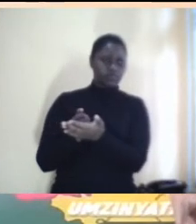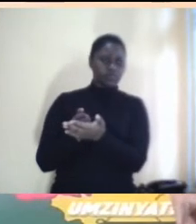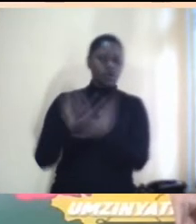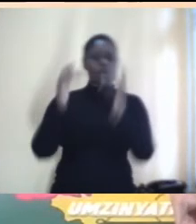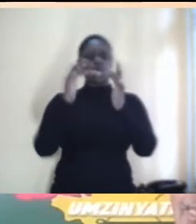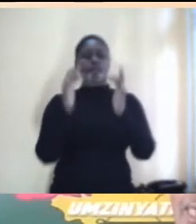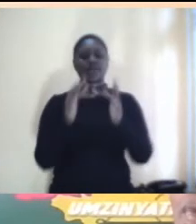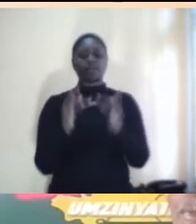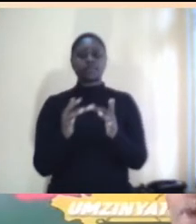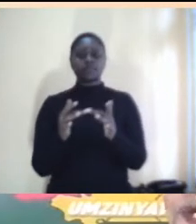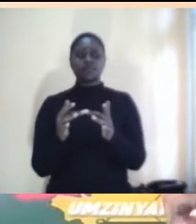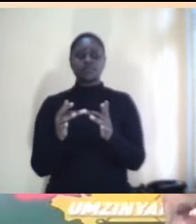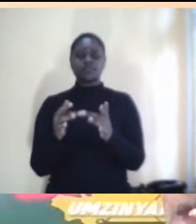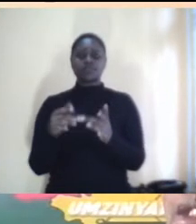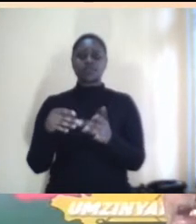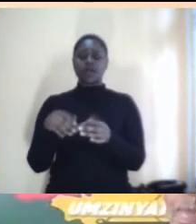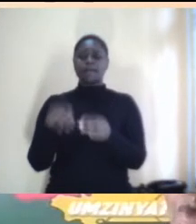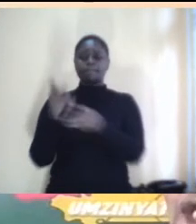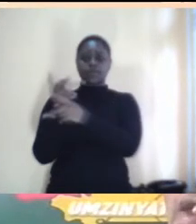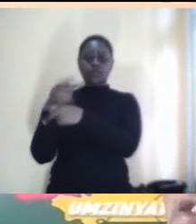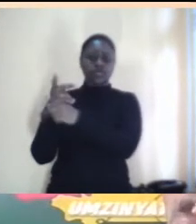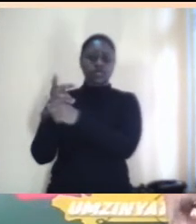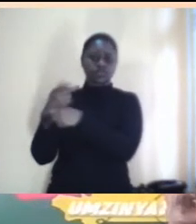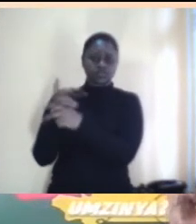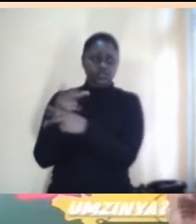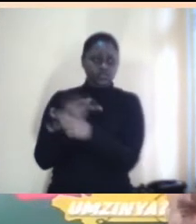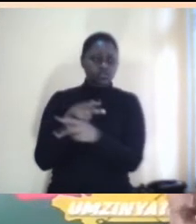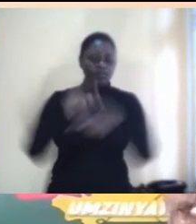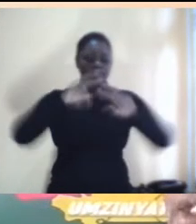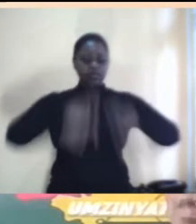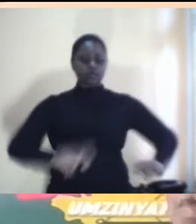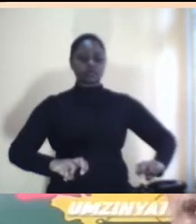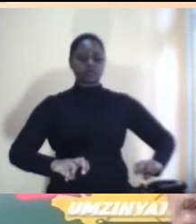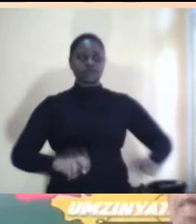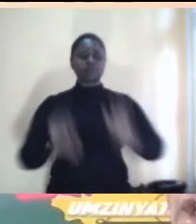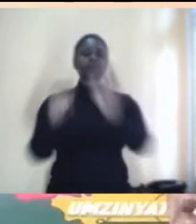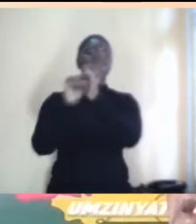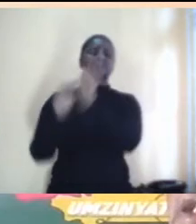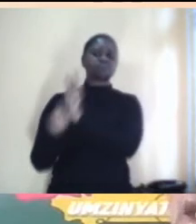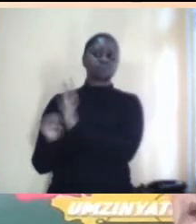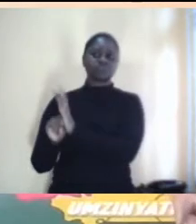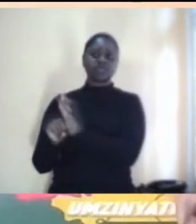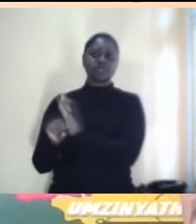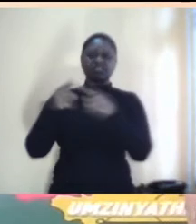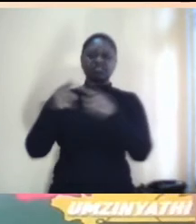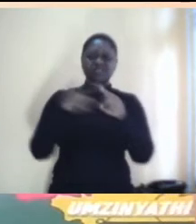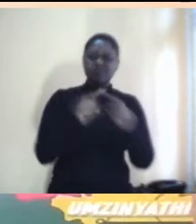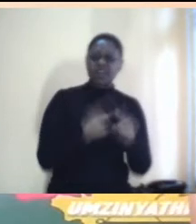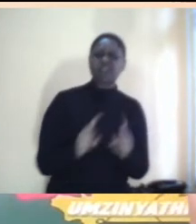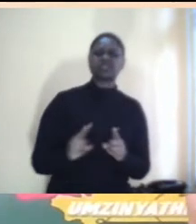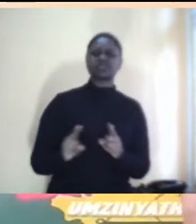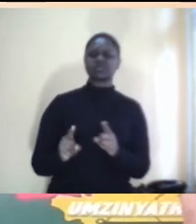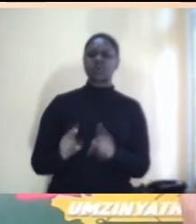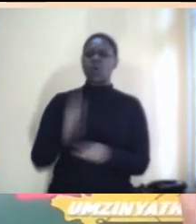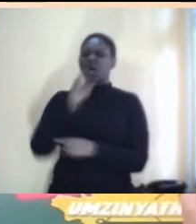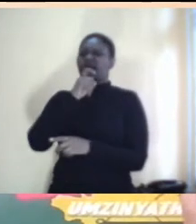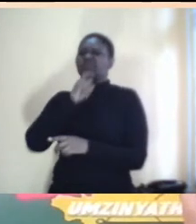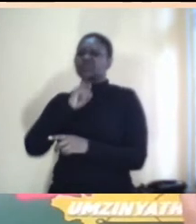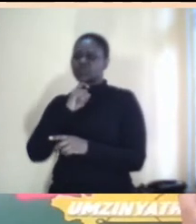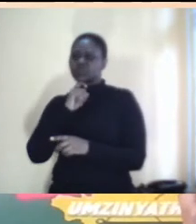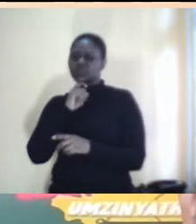conducting hemp production product research to identify the varieties and their use in order